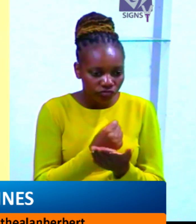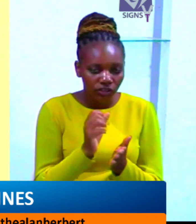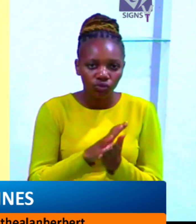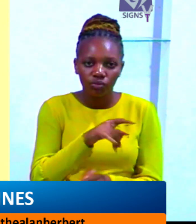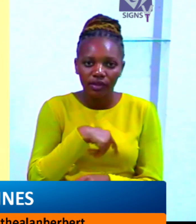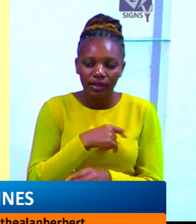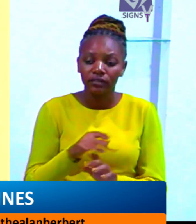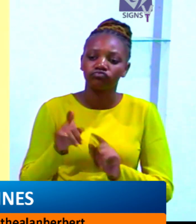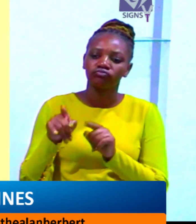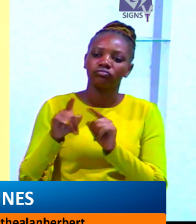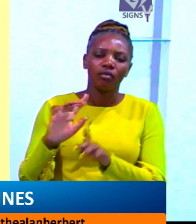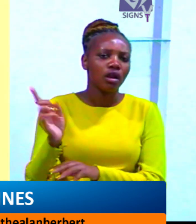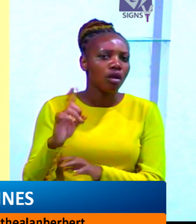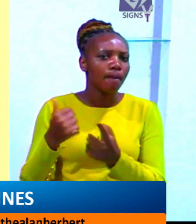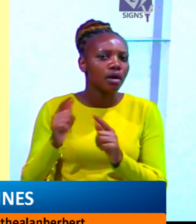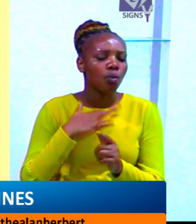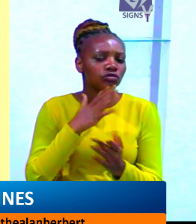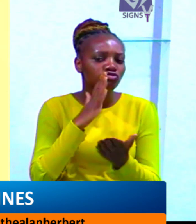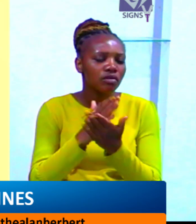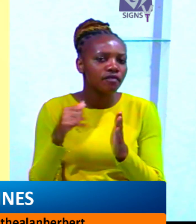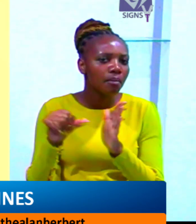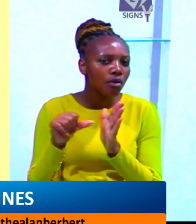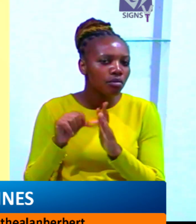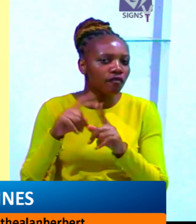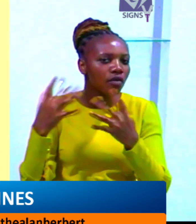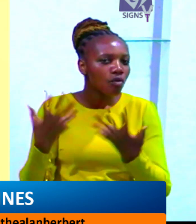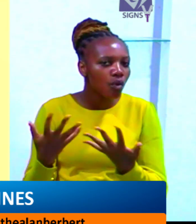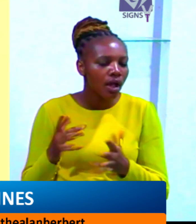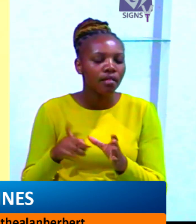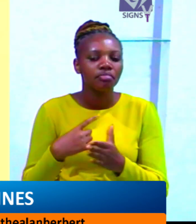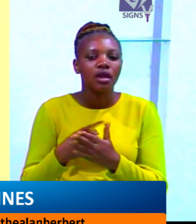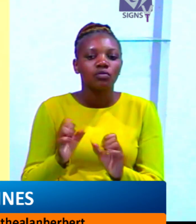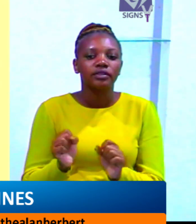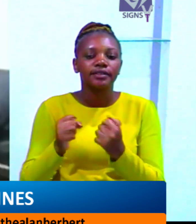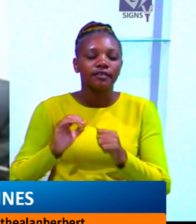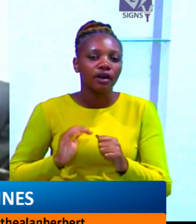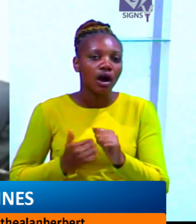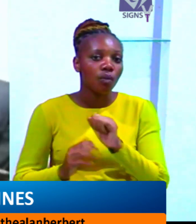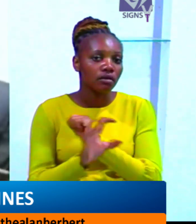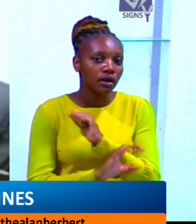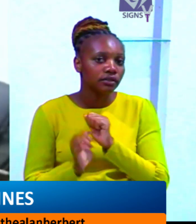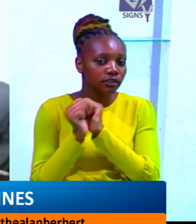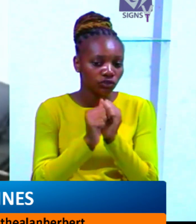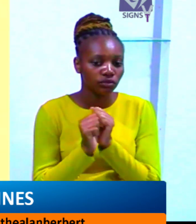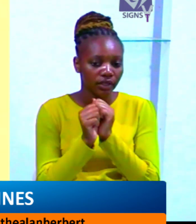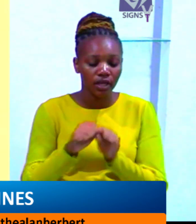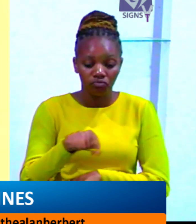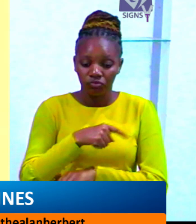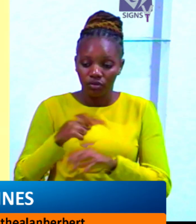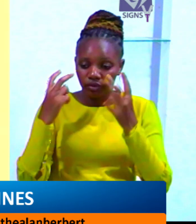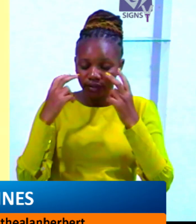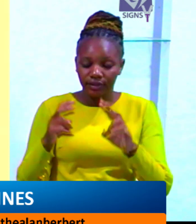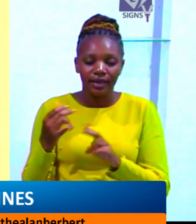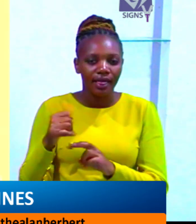blame game, but confirm where the challenge is coming from and correct that challenge and be able to secure our country together. We don't see any challenge in terms of load